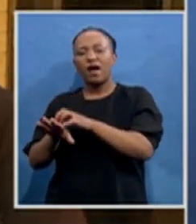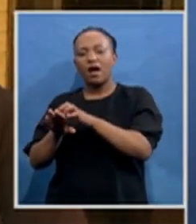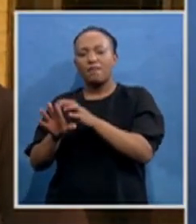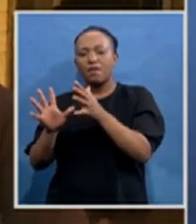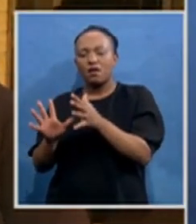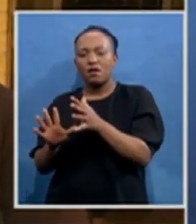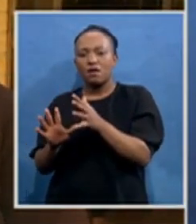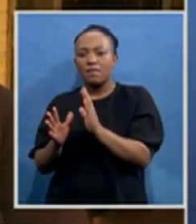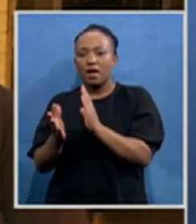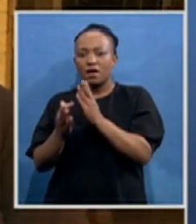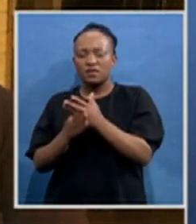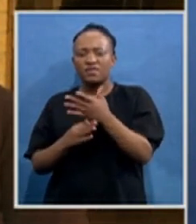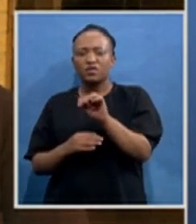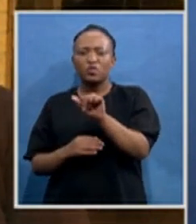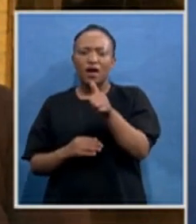they feeling about this?